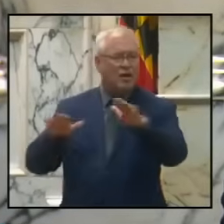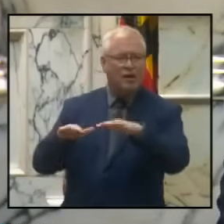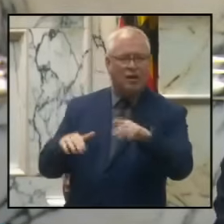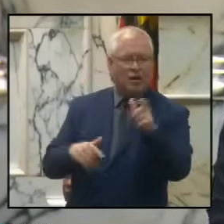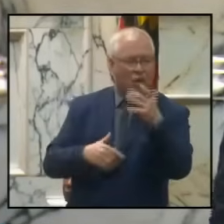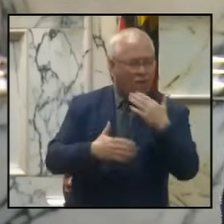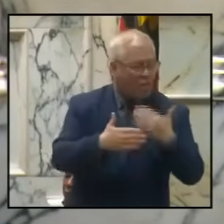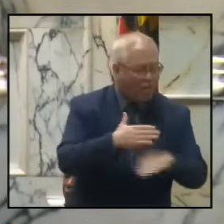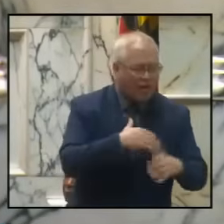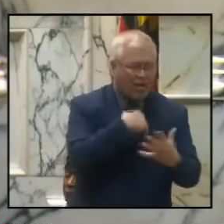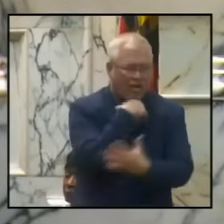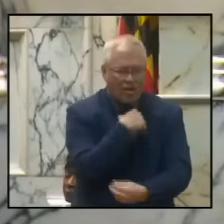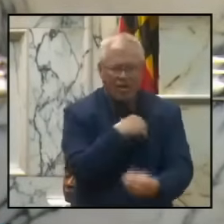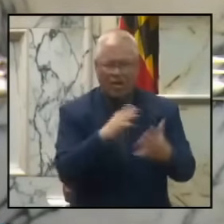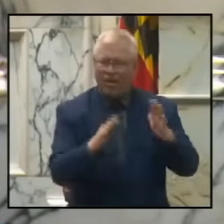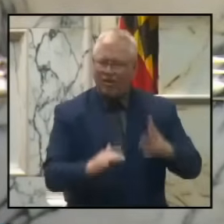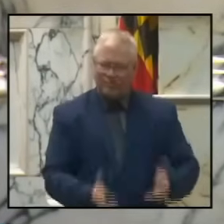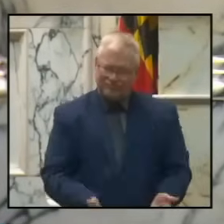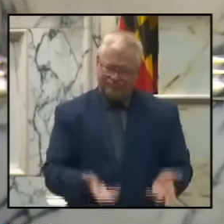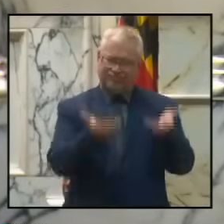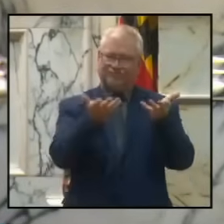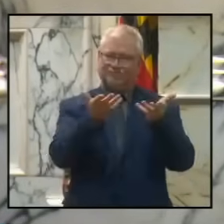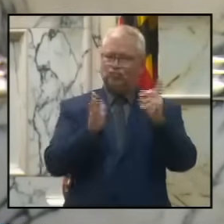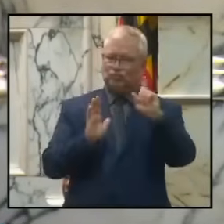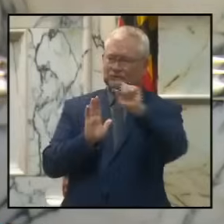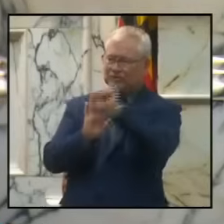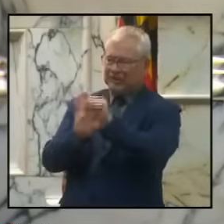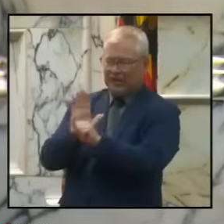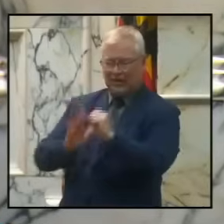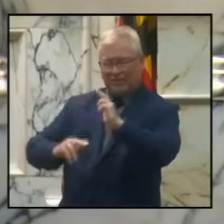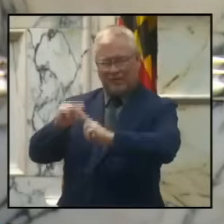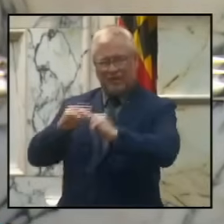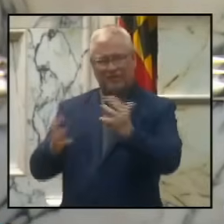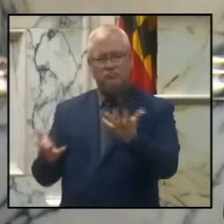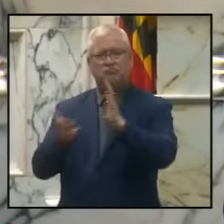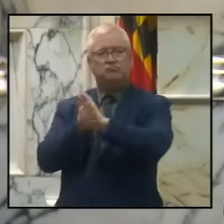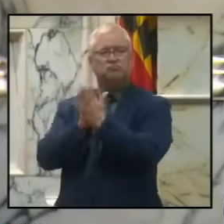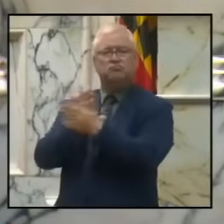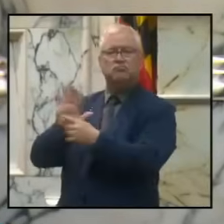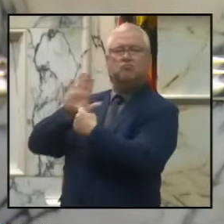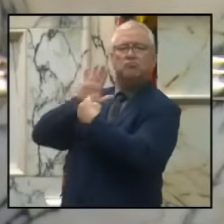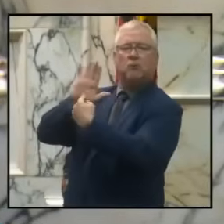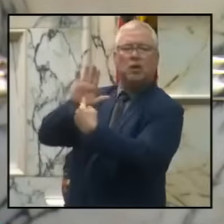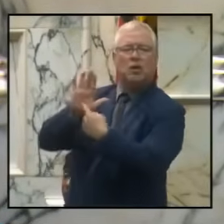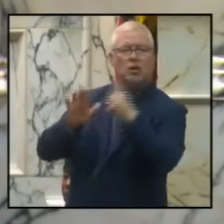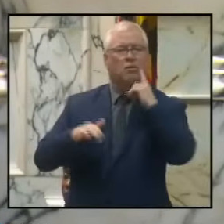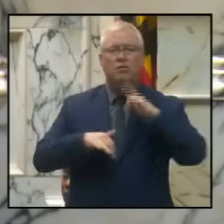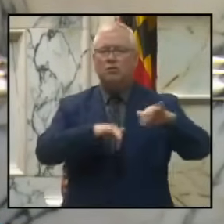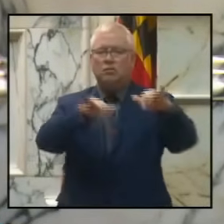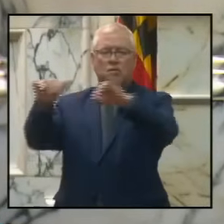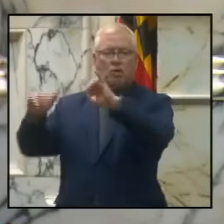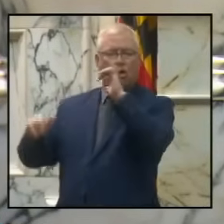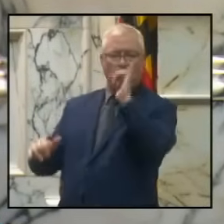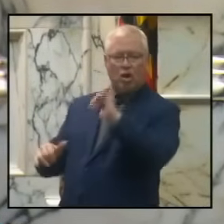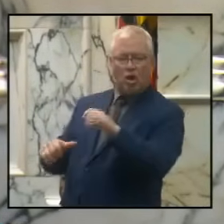build a state where Maryland becomes the standard of what abundant opportunity actually looks like.